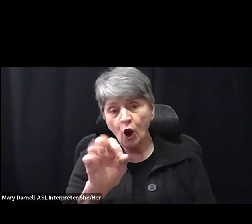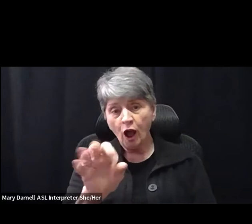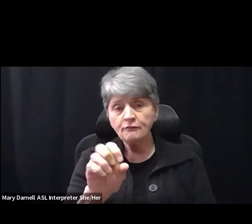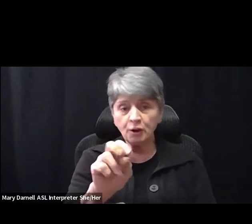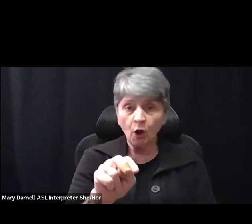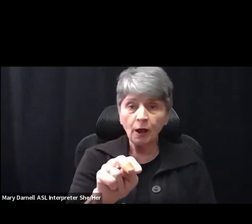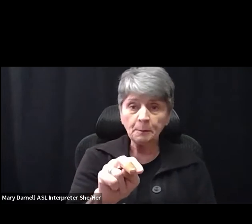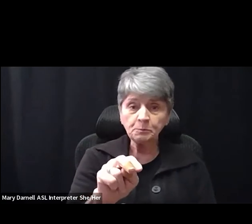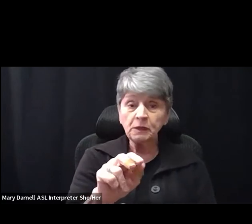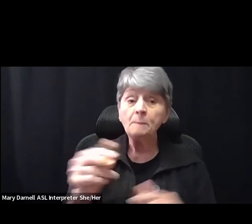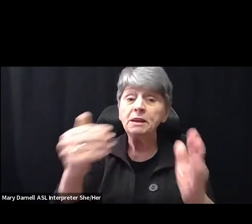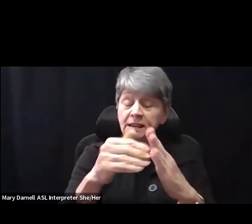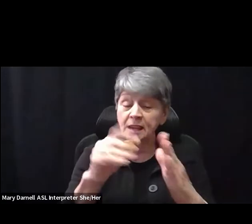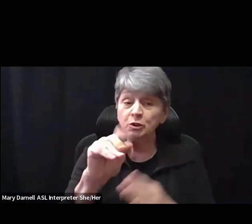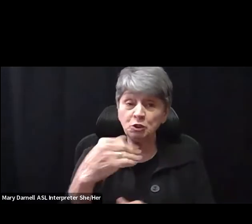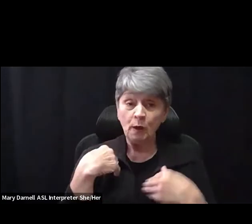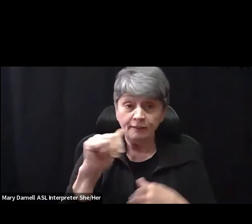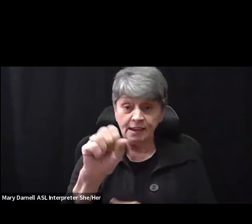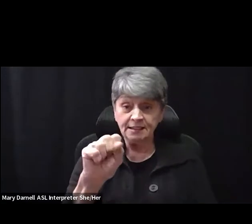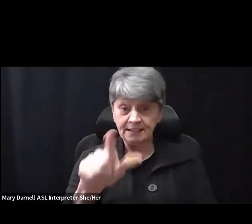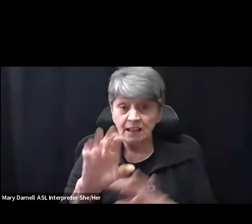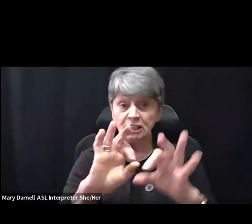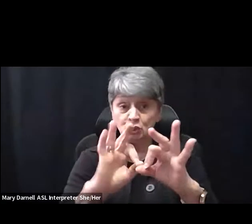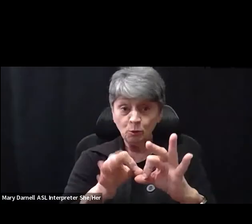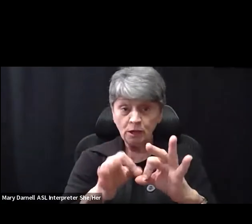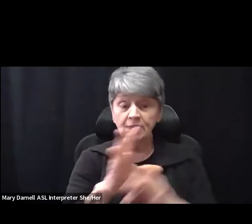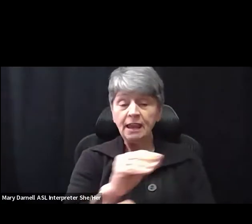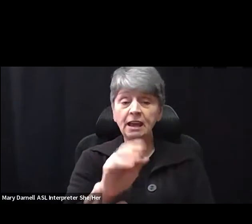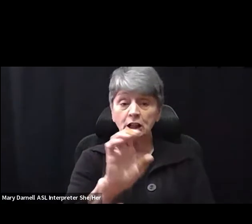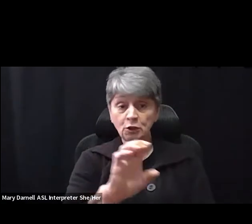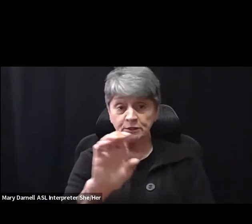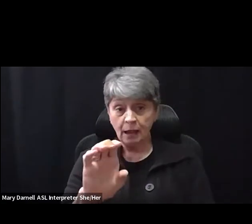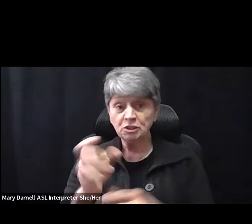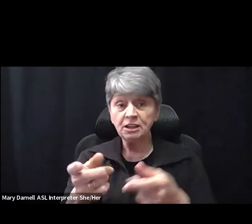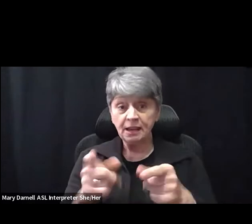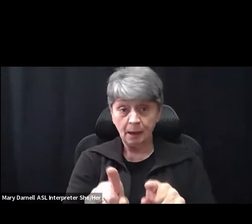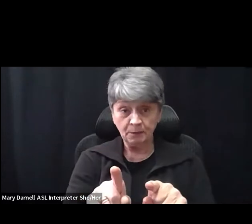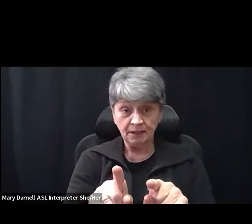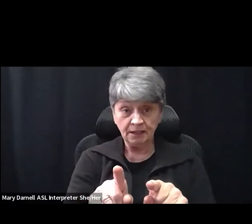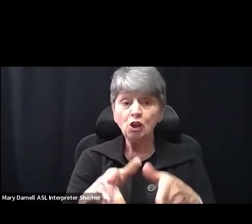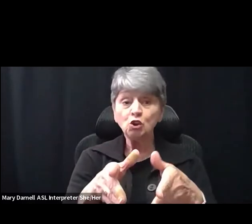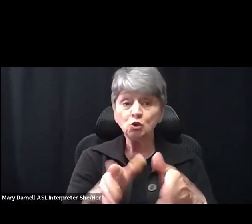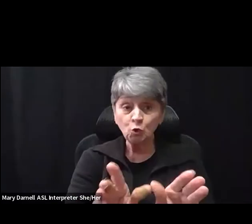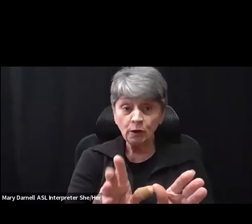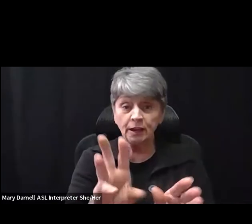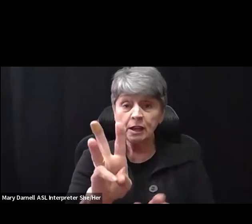again, we do have ASL interpretation and closed captioning going on during the webinar.